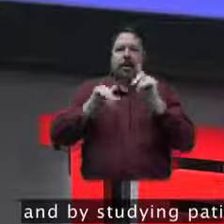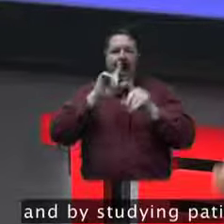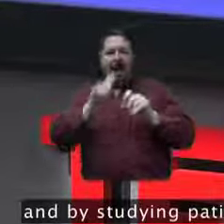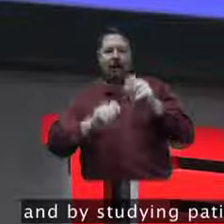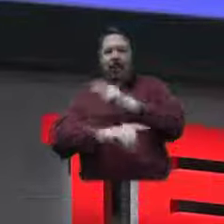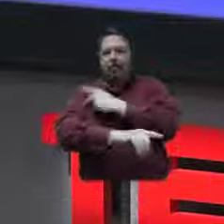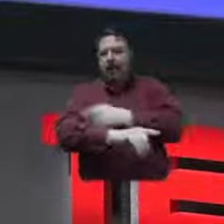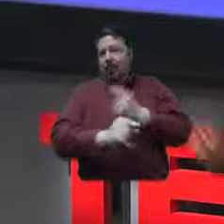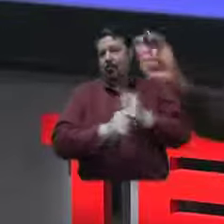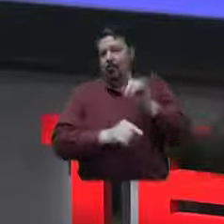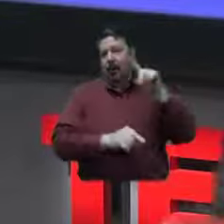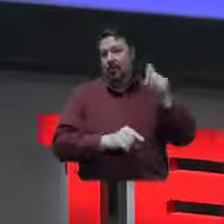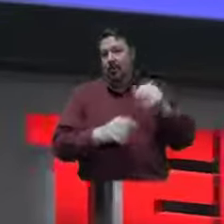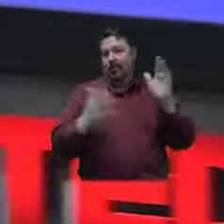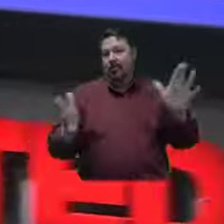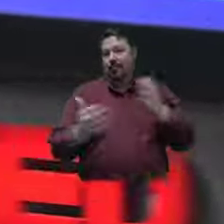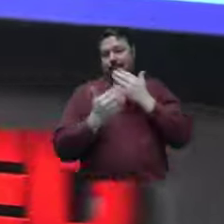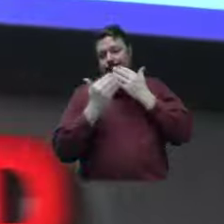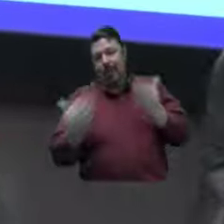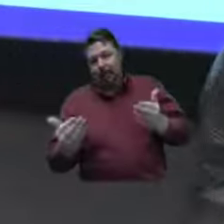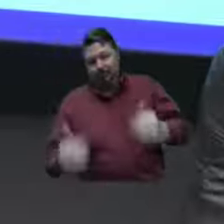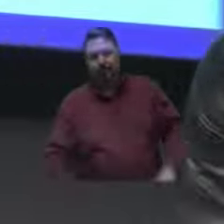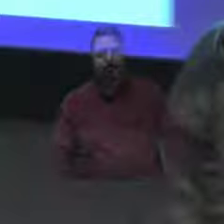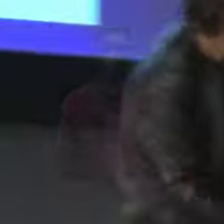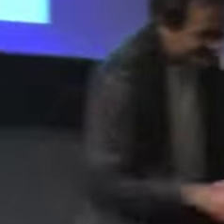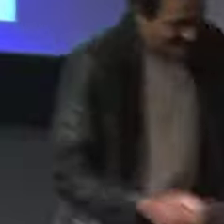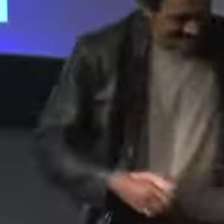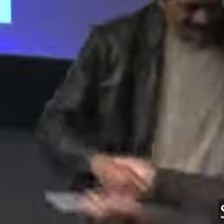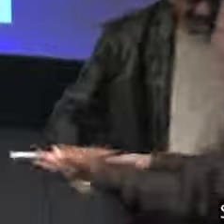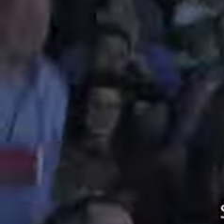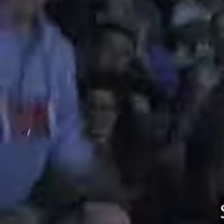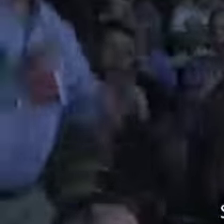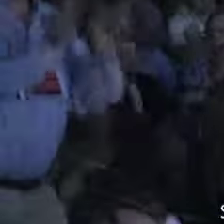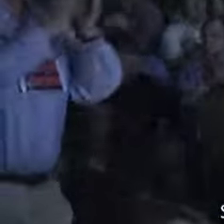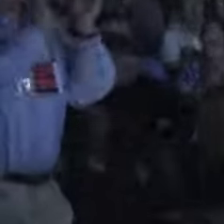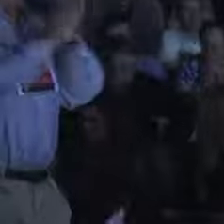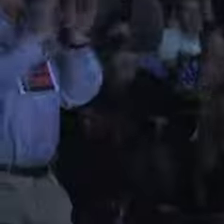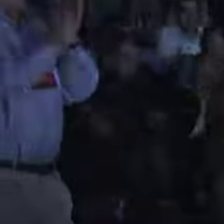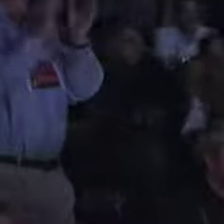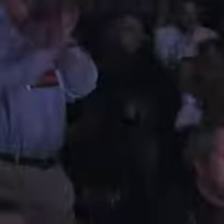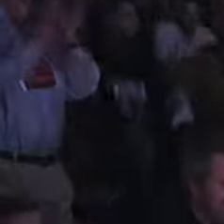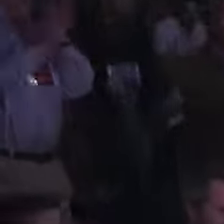patients and asking the right questions. Thank you. Sorry about that. Sorry about that.